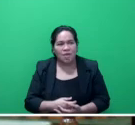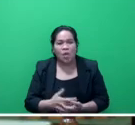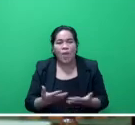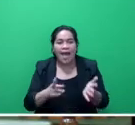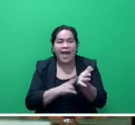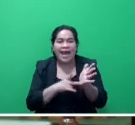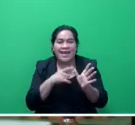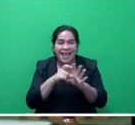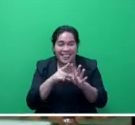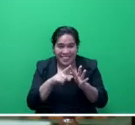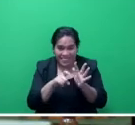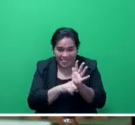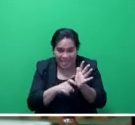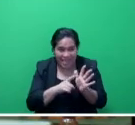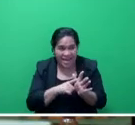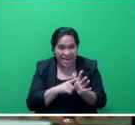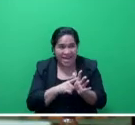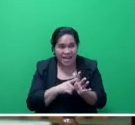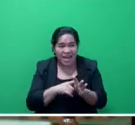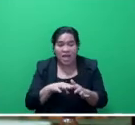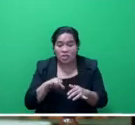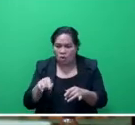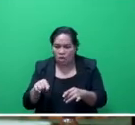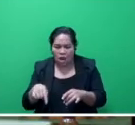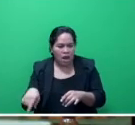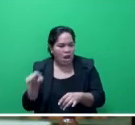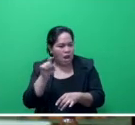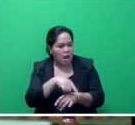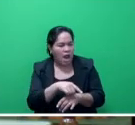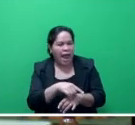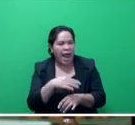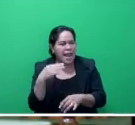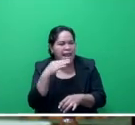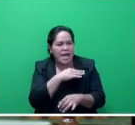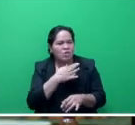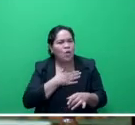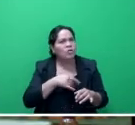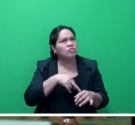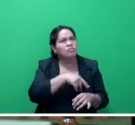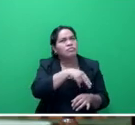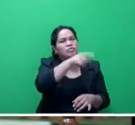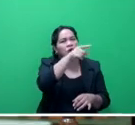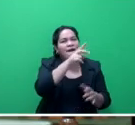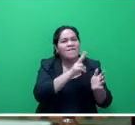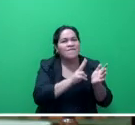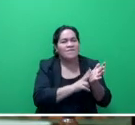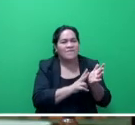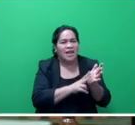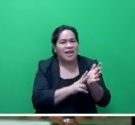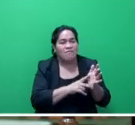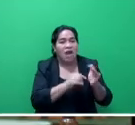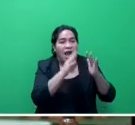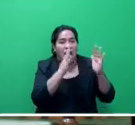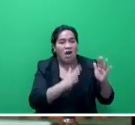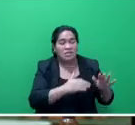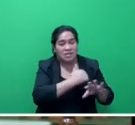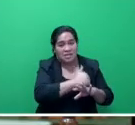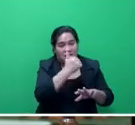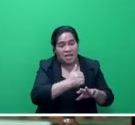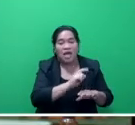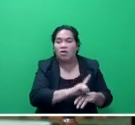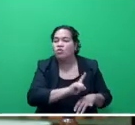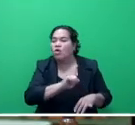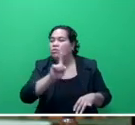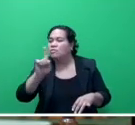Nandera, if she wants to at lunchtime go across and make a payment to a housing authority or go around and visit the doctor at Valelevu